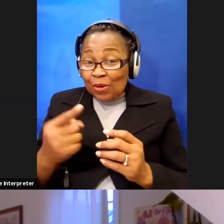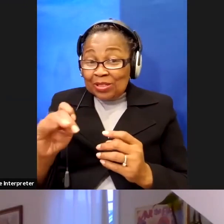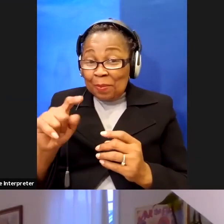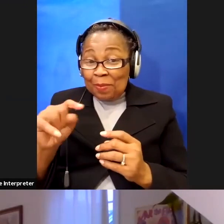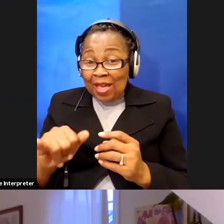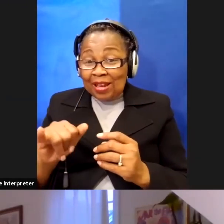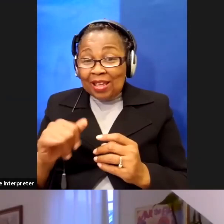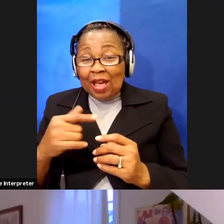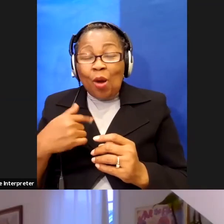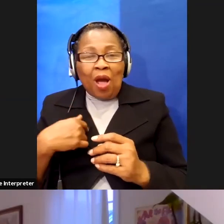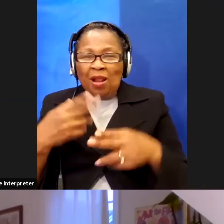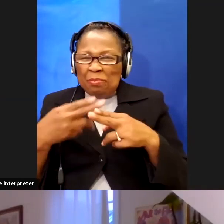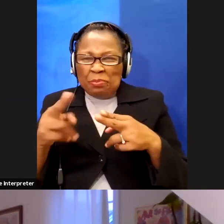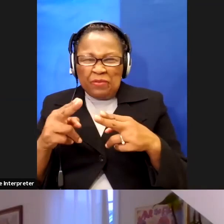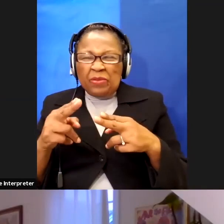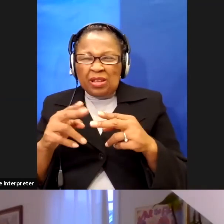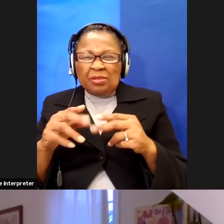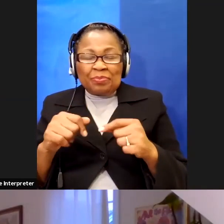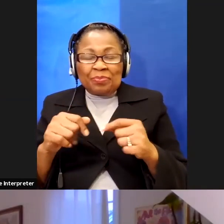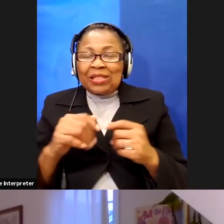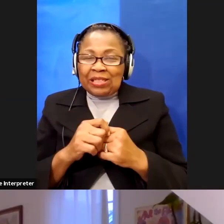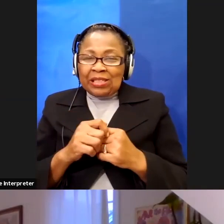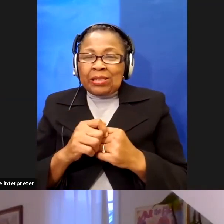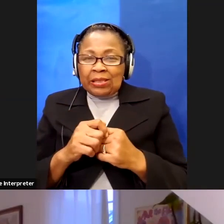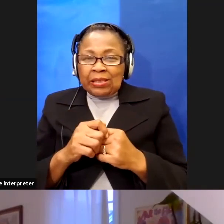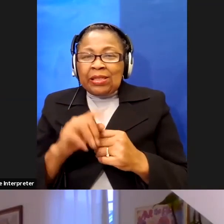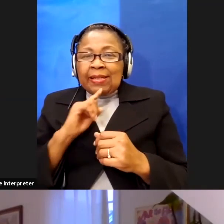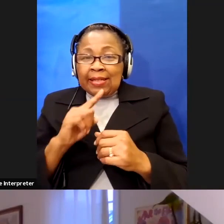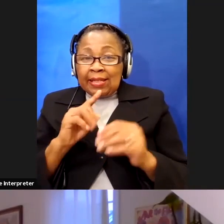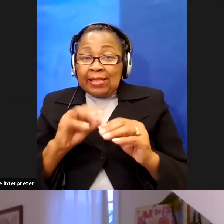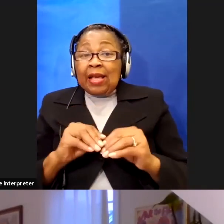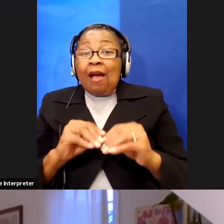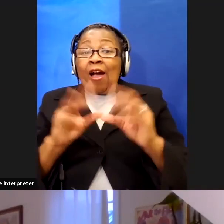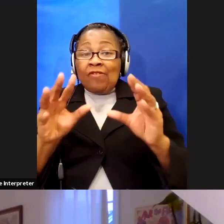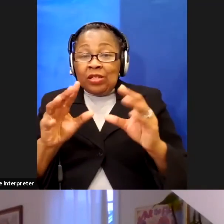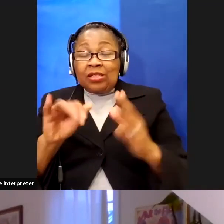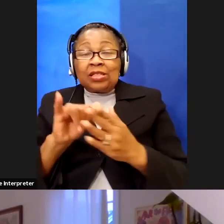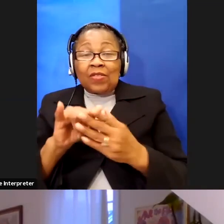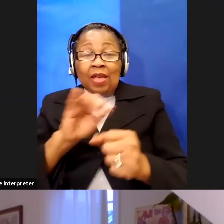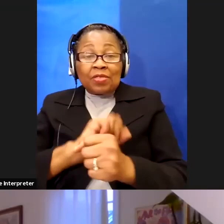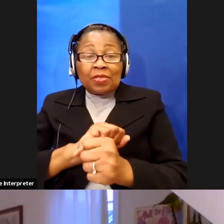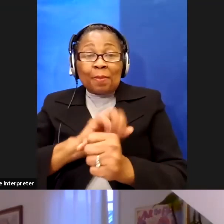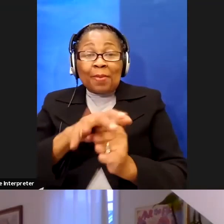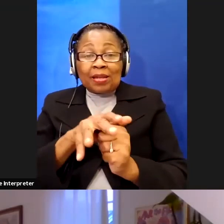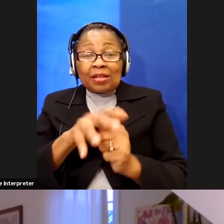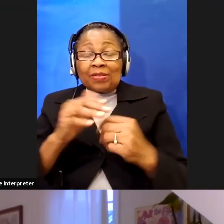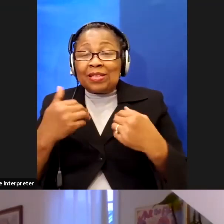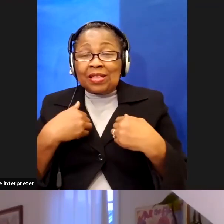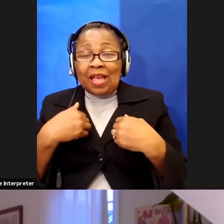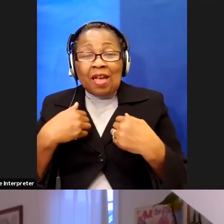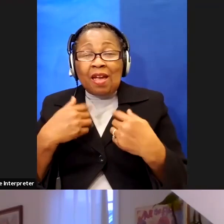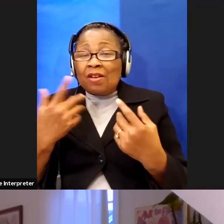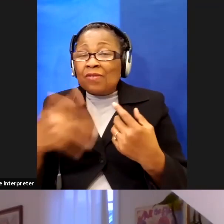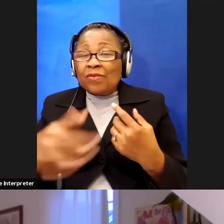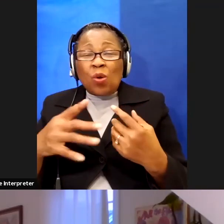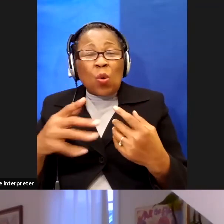very briefly. It is really obvious that the pandemic has had a significant